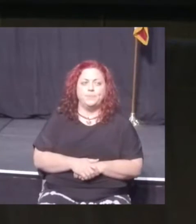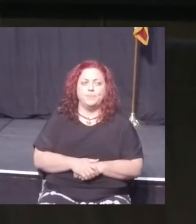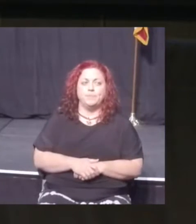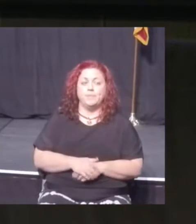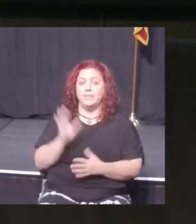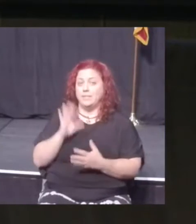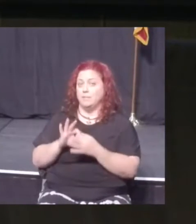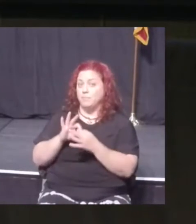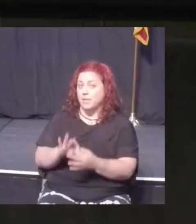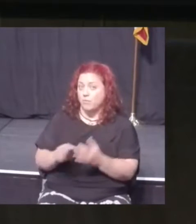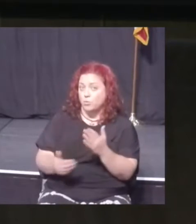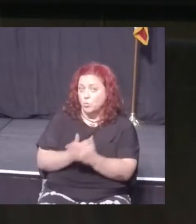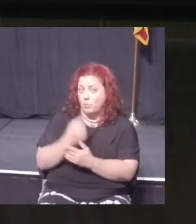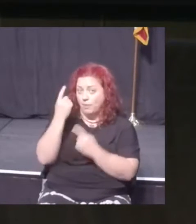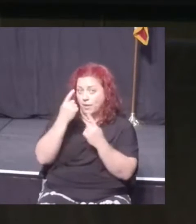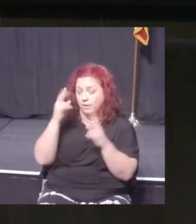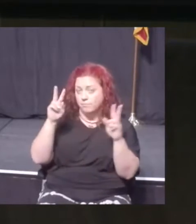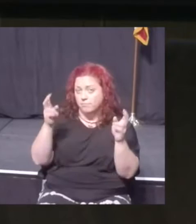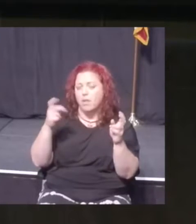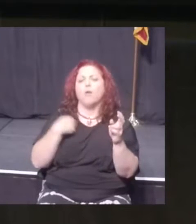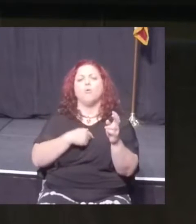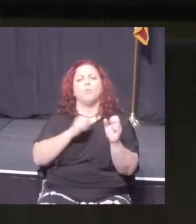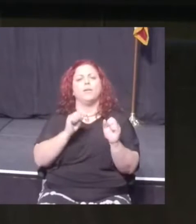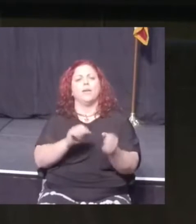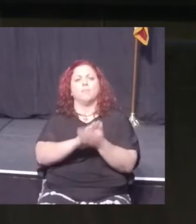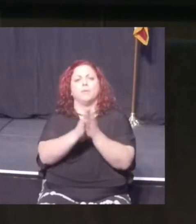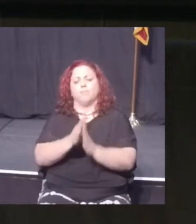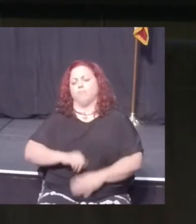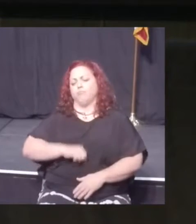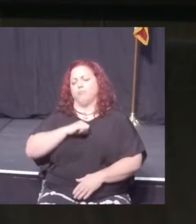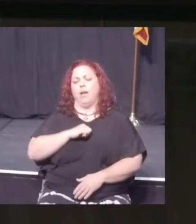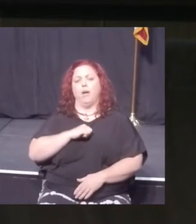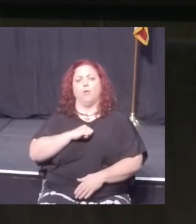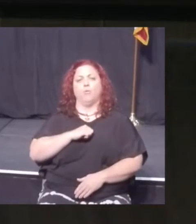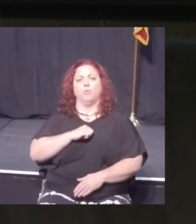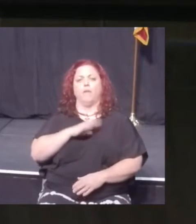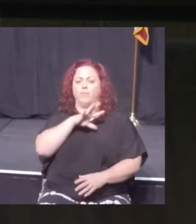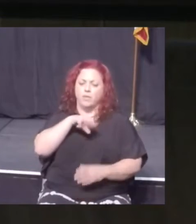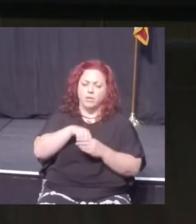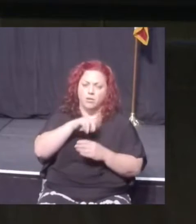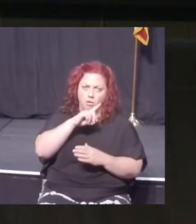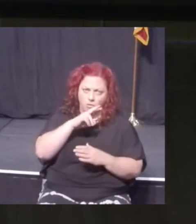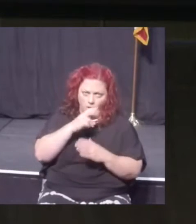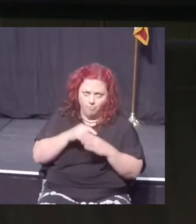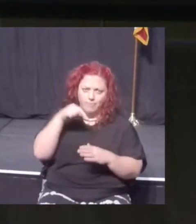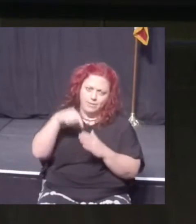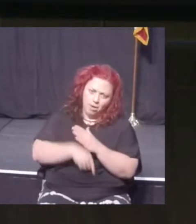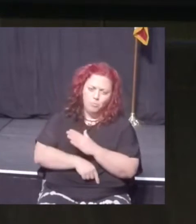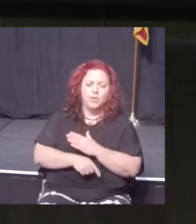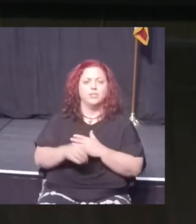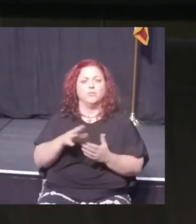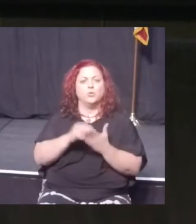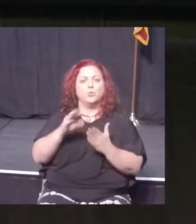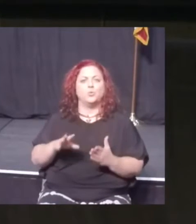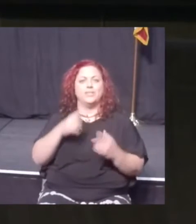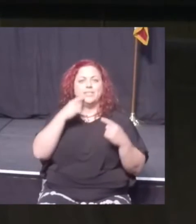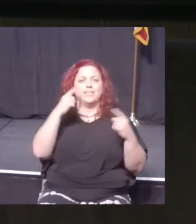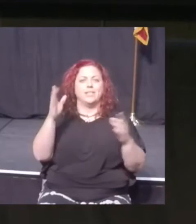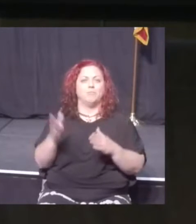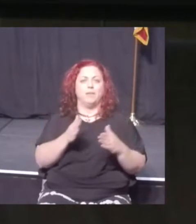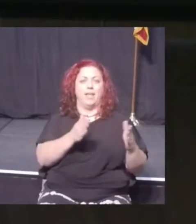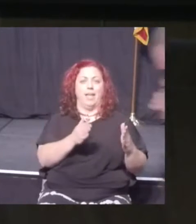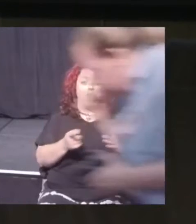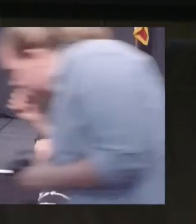Speaking of new thinking, we all can be proud of the comprehensive student success plan rolling out this year. This